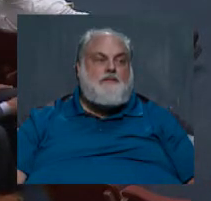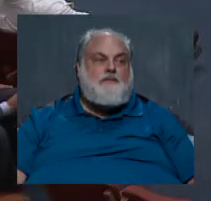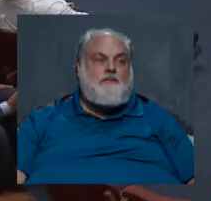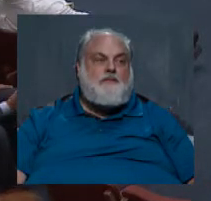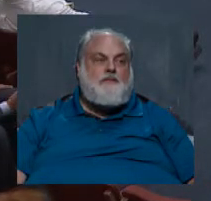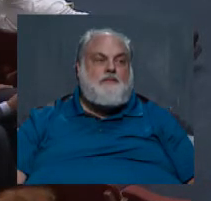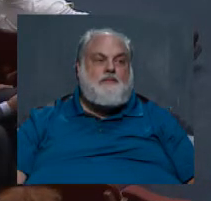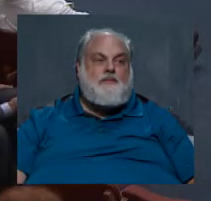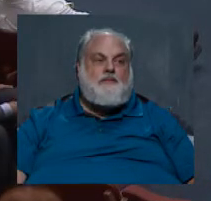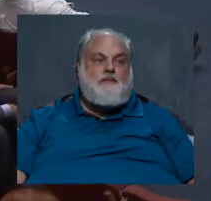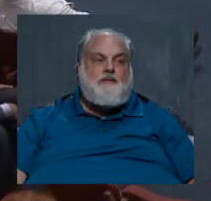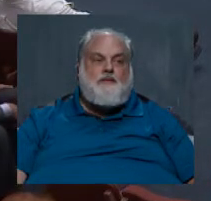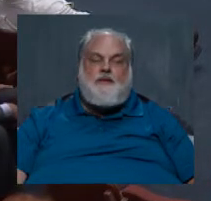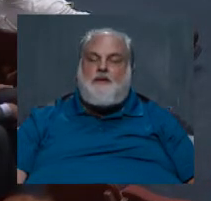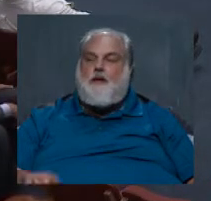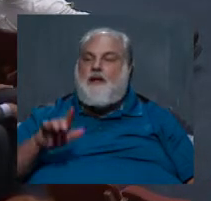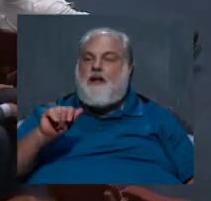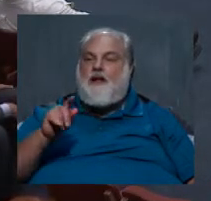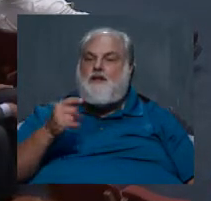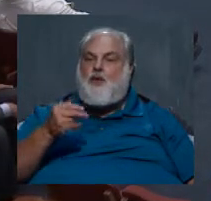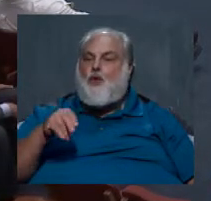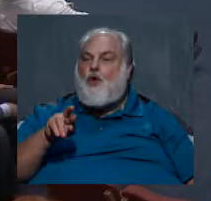Commissioner Latour. I call a question.